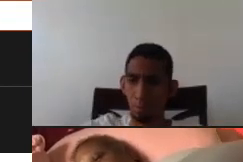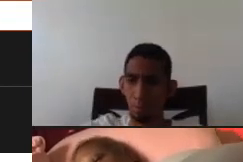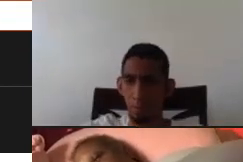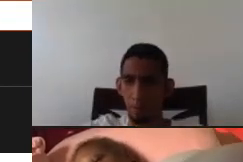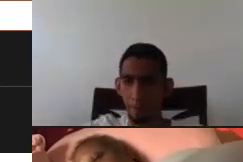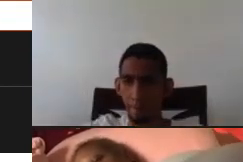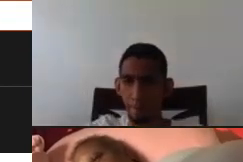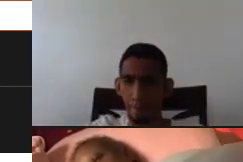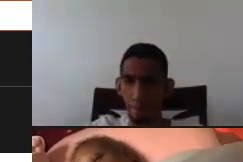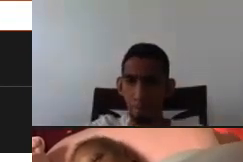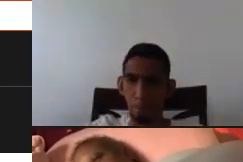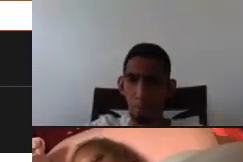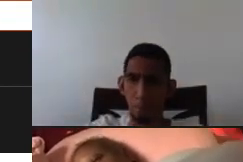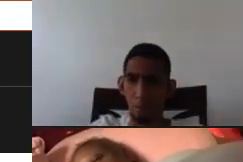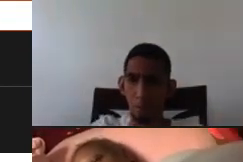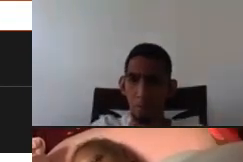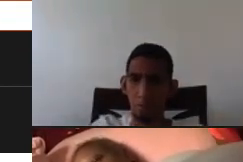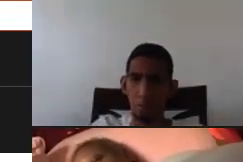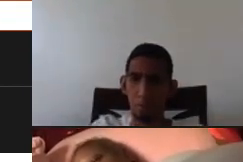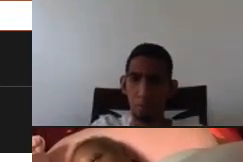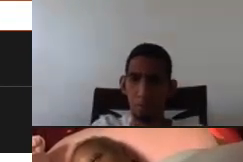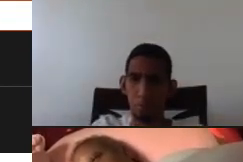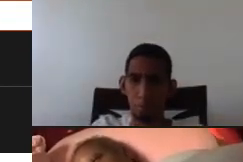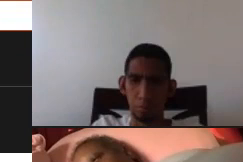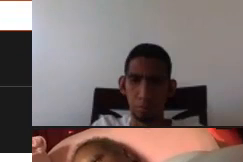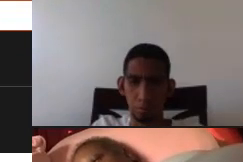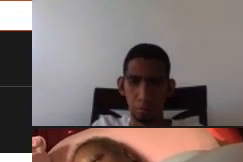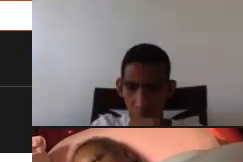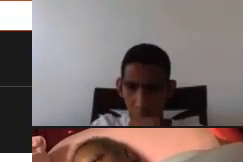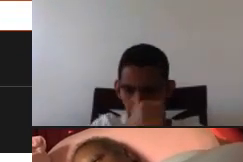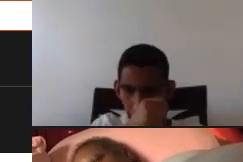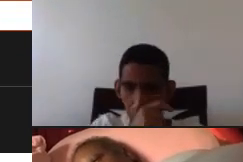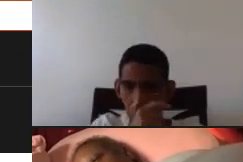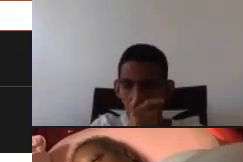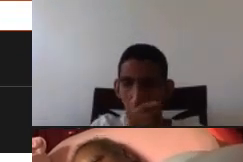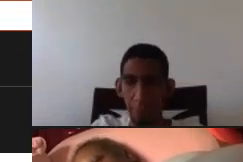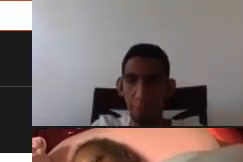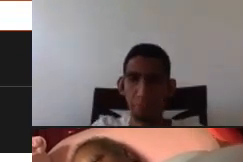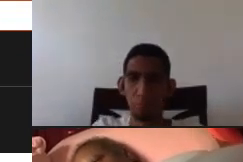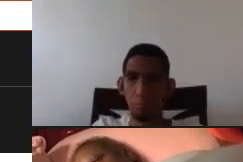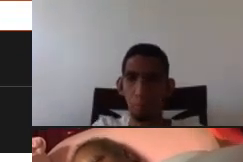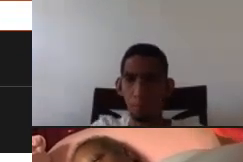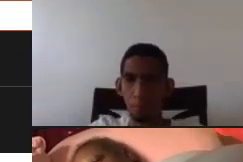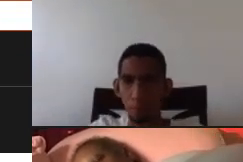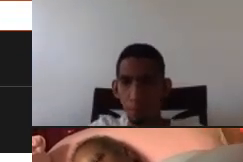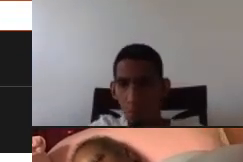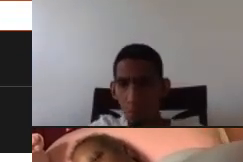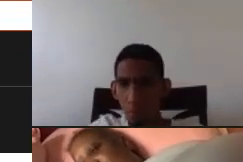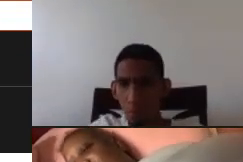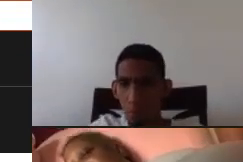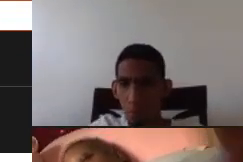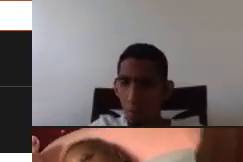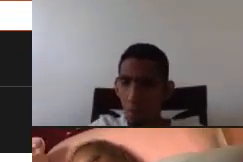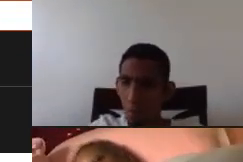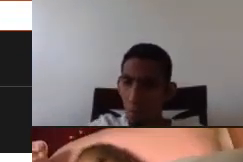part of what we're doing in terms of the research. They also wanted to reflect the diversity of the country as it relates to geography.